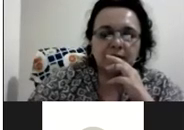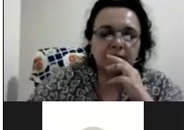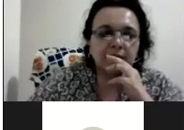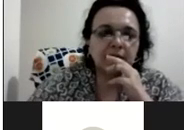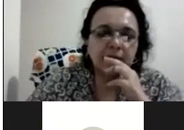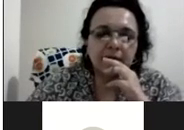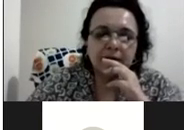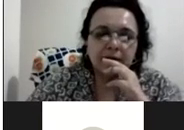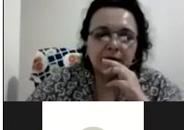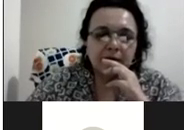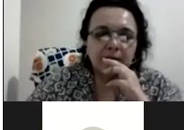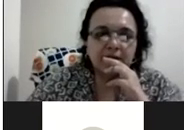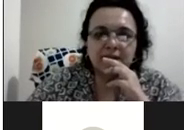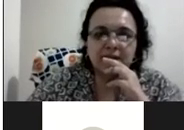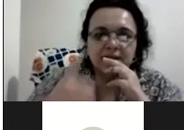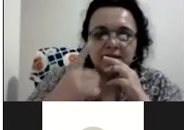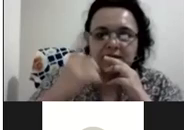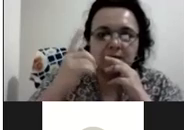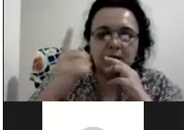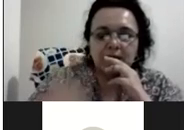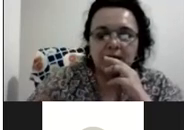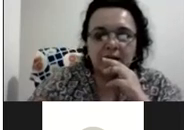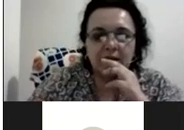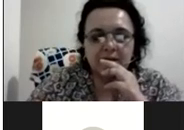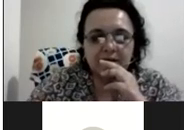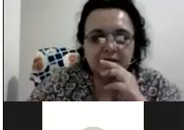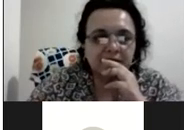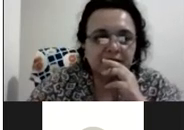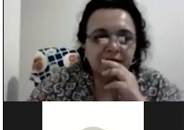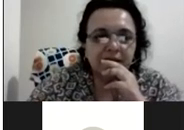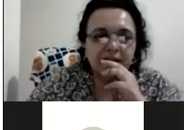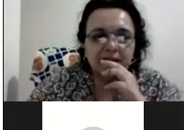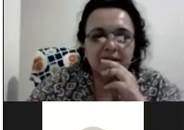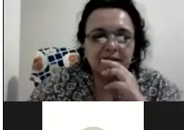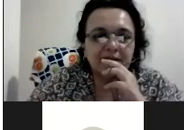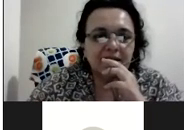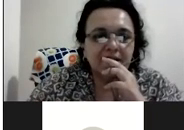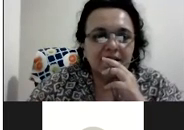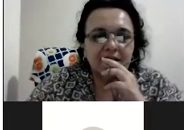are, because this is just one thing, okay?